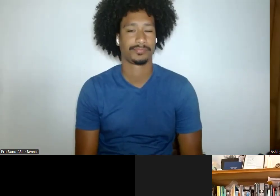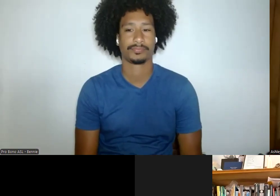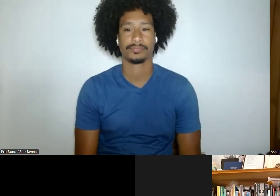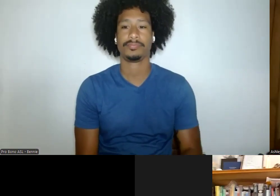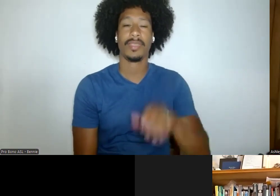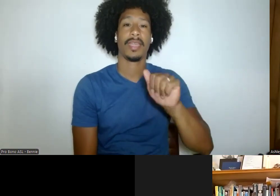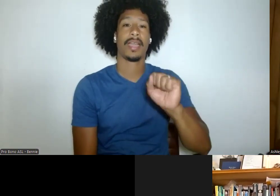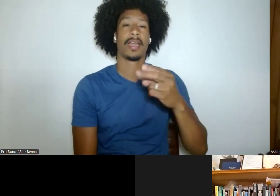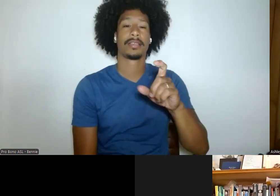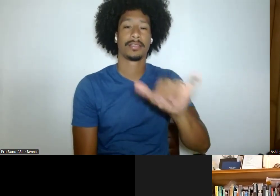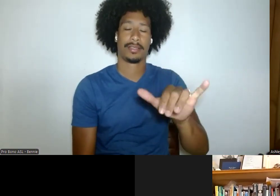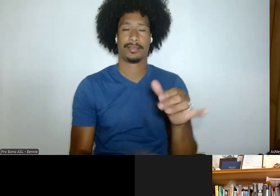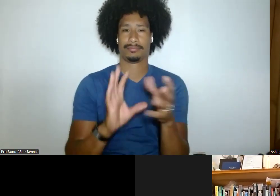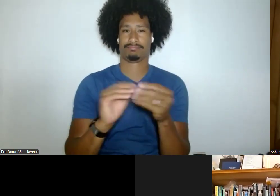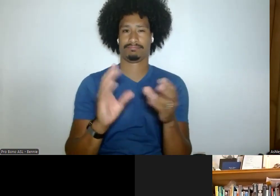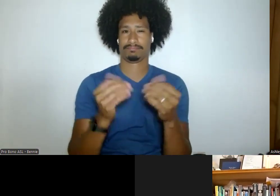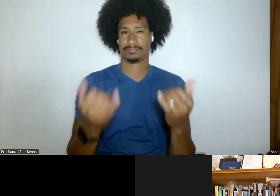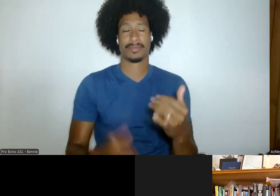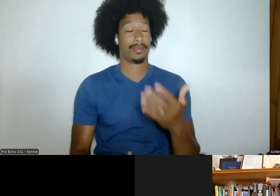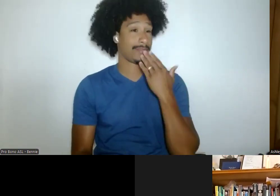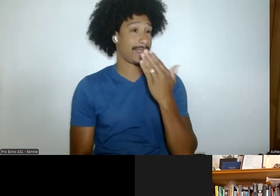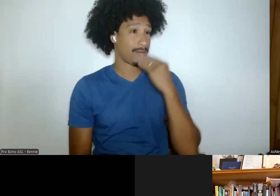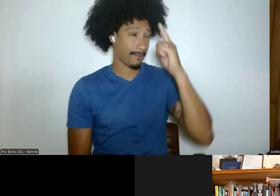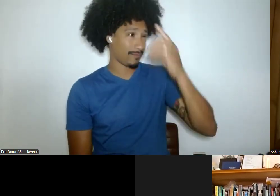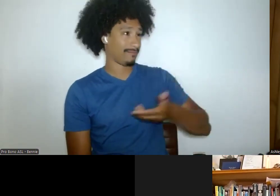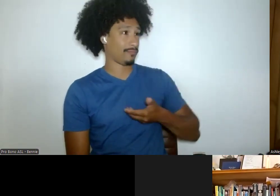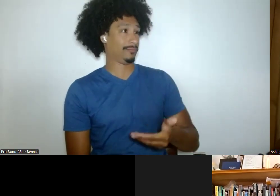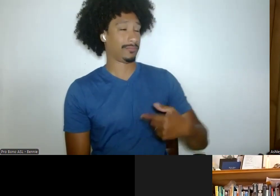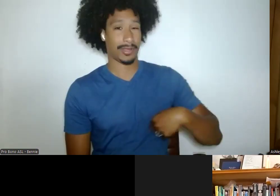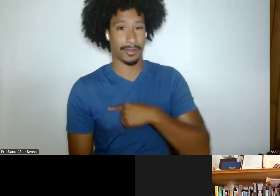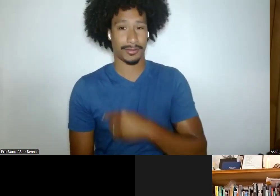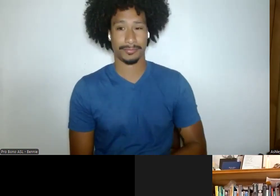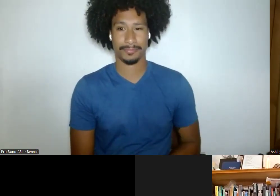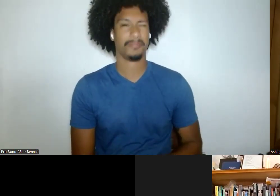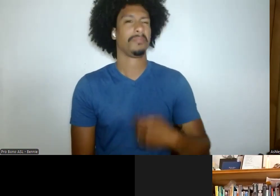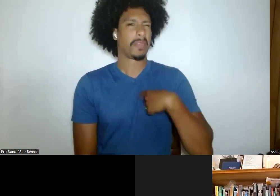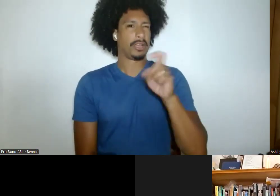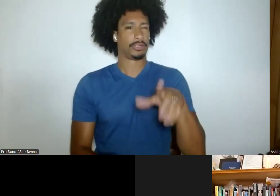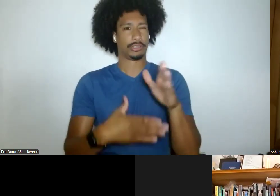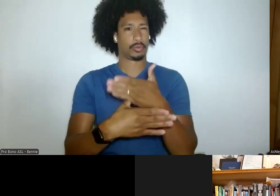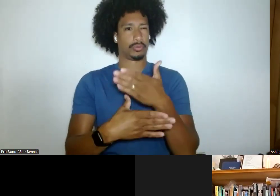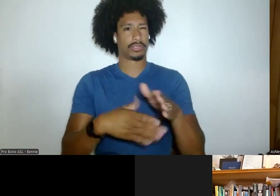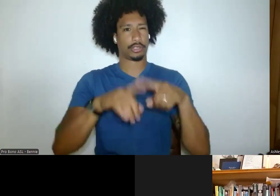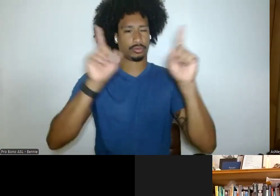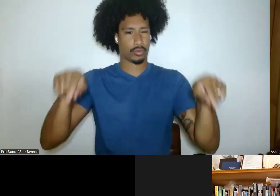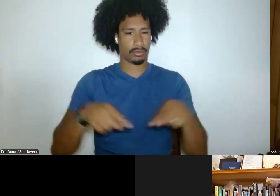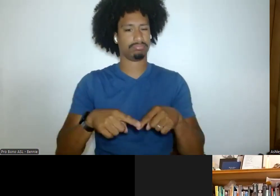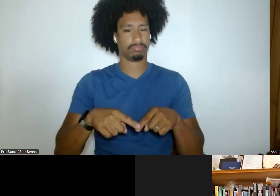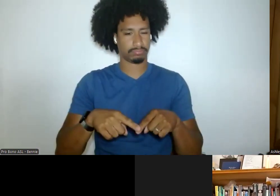Thank you so much for hosting us. I should screen share? Yes.